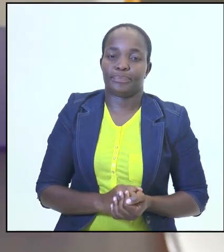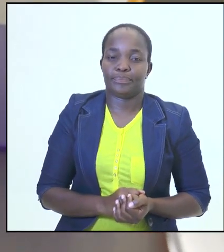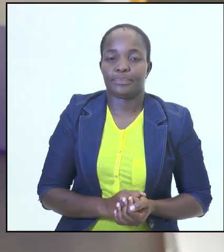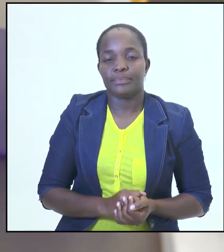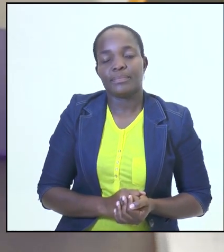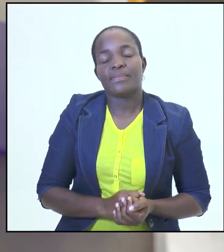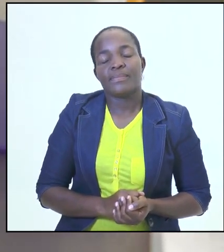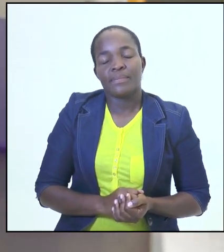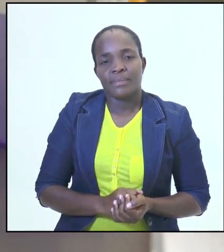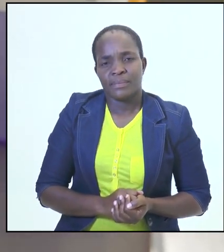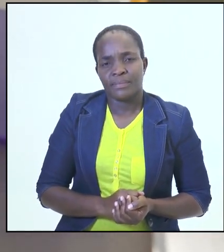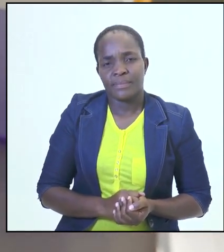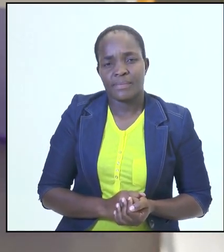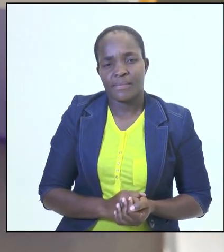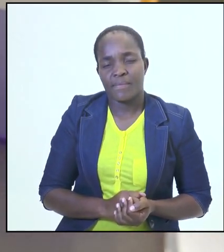tubes.